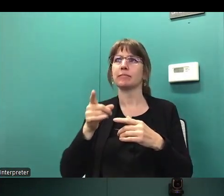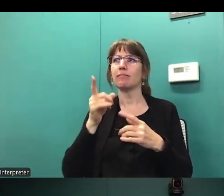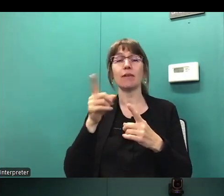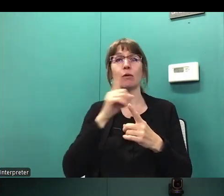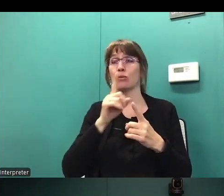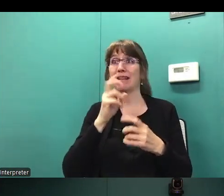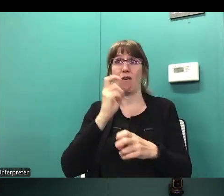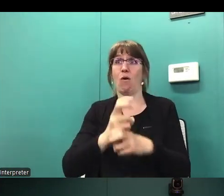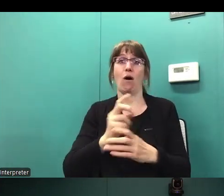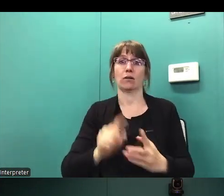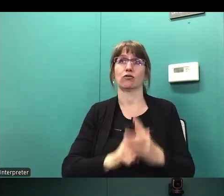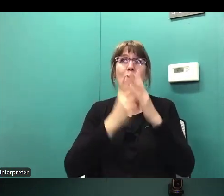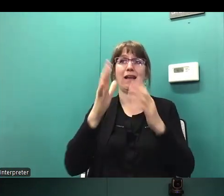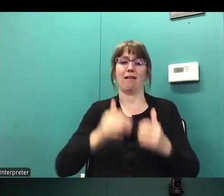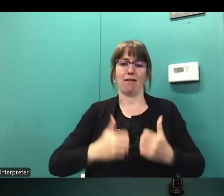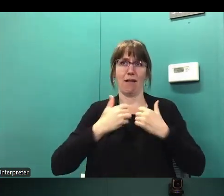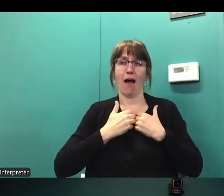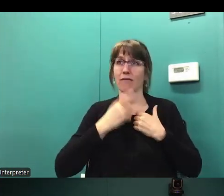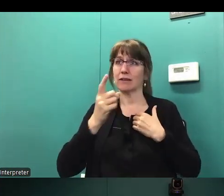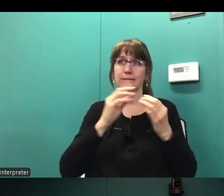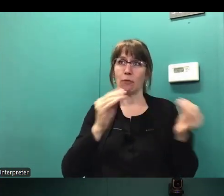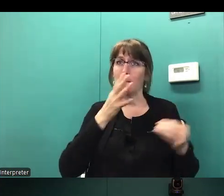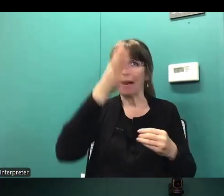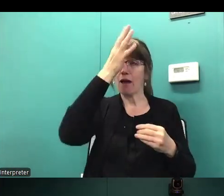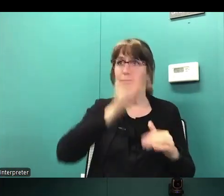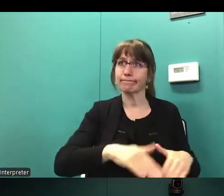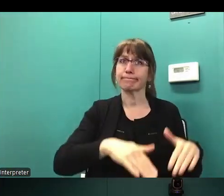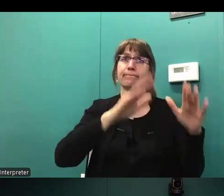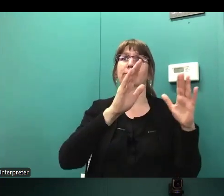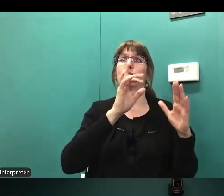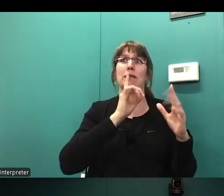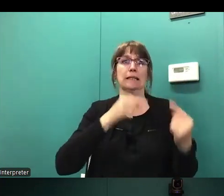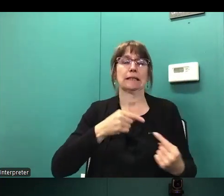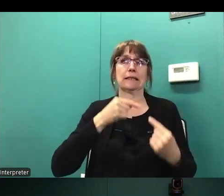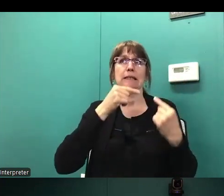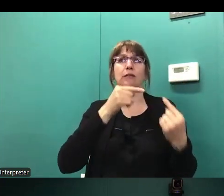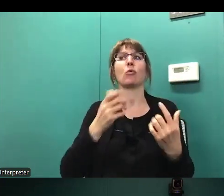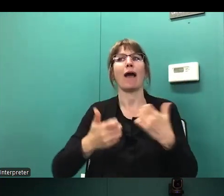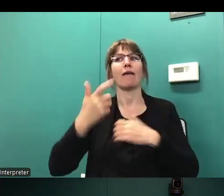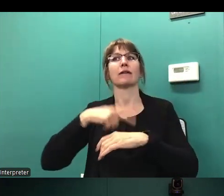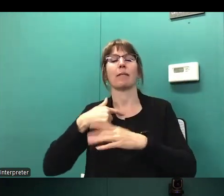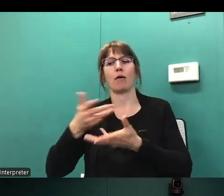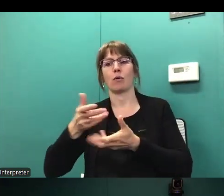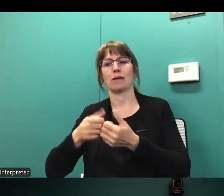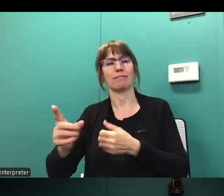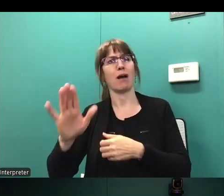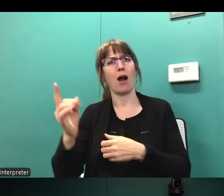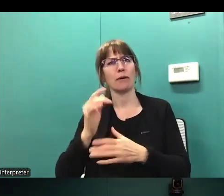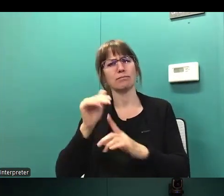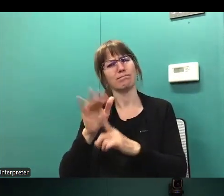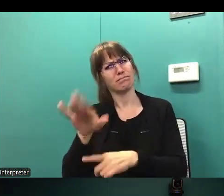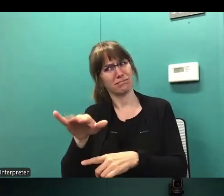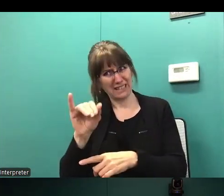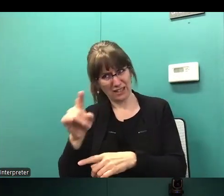worst start of any kid I've ever met. And so whenever I work with him, I'm like, there's always a reminder, if you don't know, it's